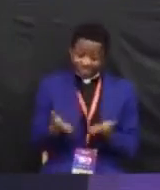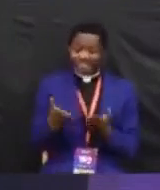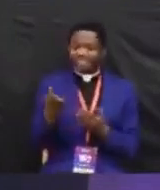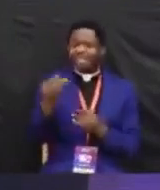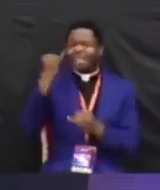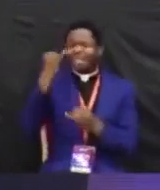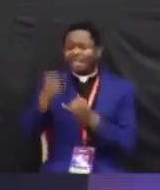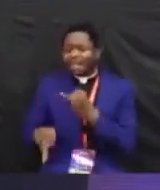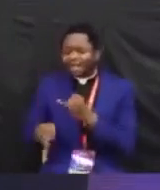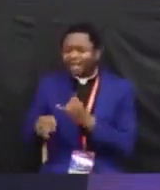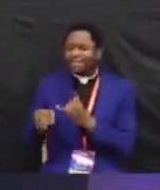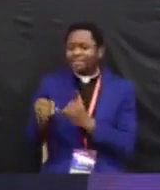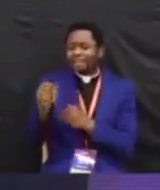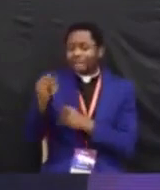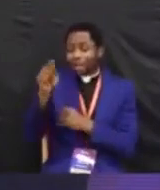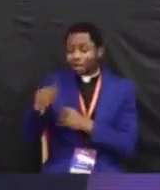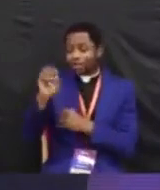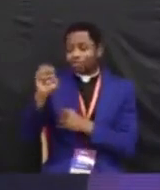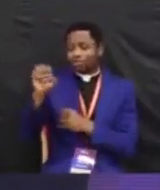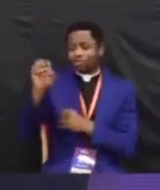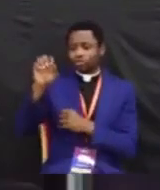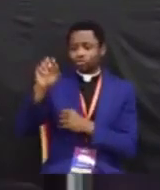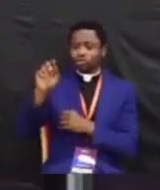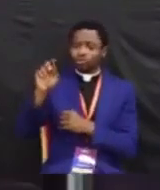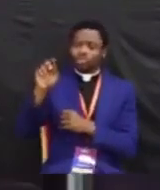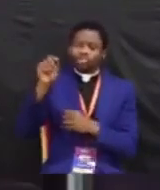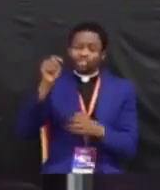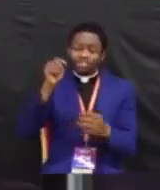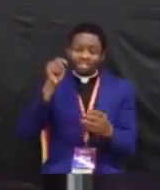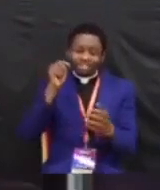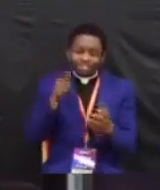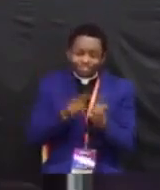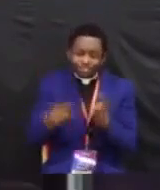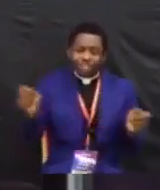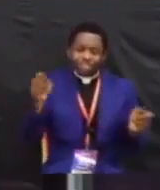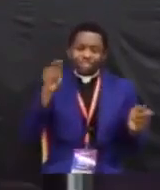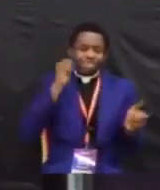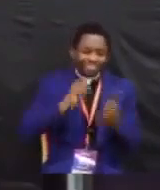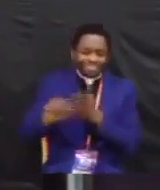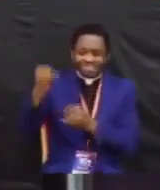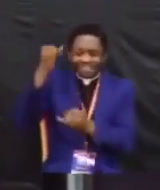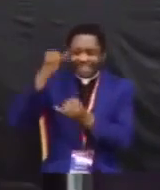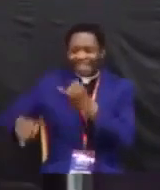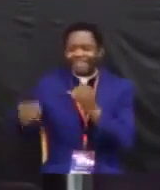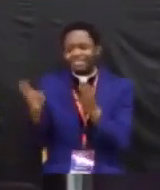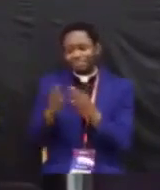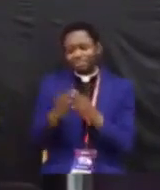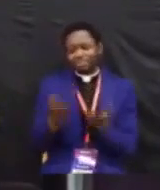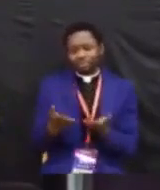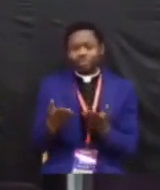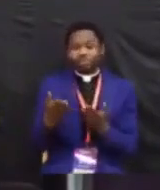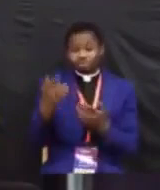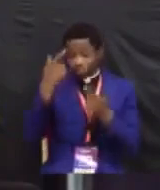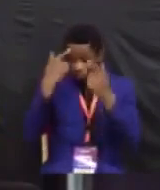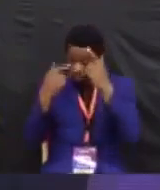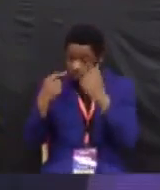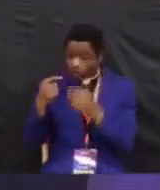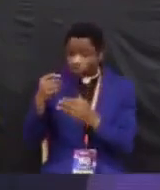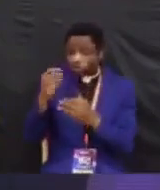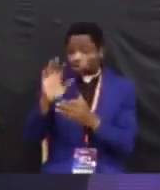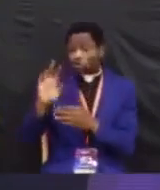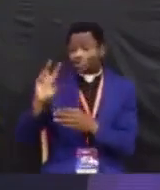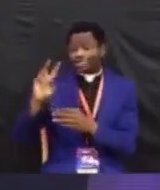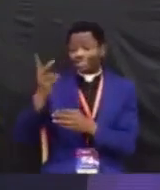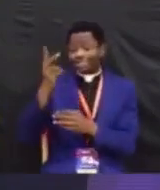attending in his official capacity as General Secretary. It marks the end of his second five-year tenure as